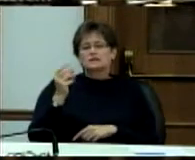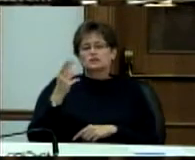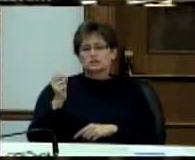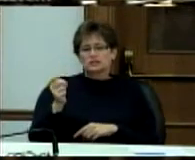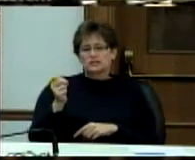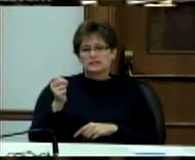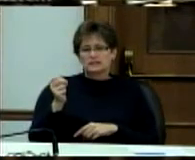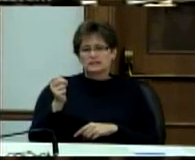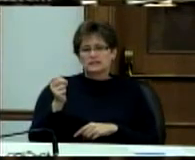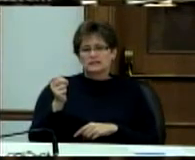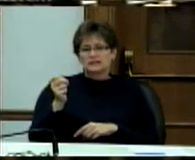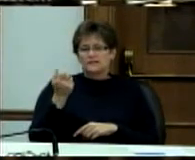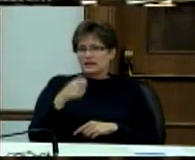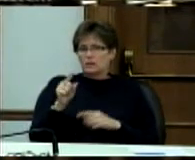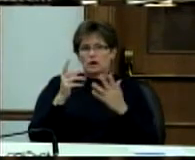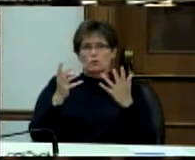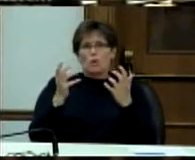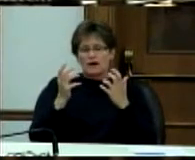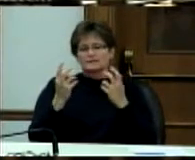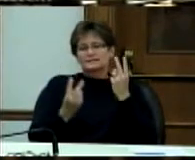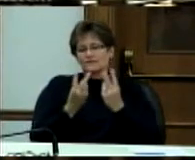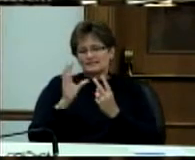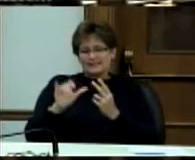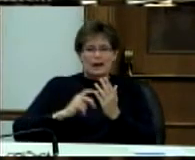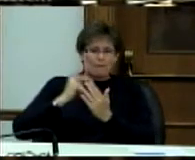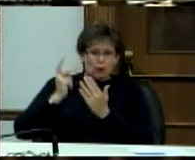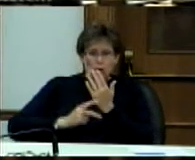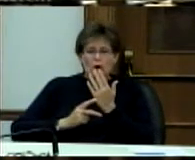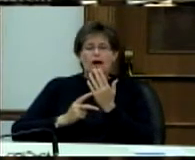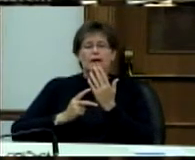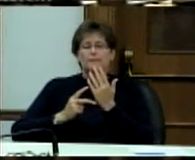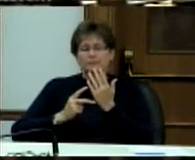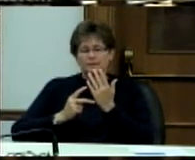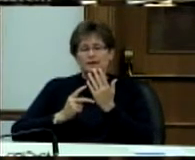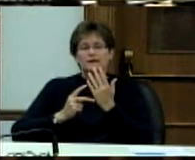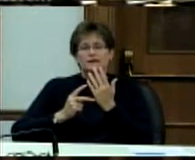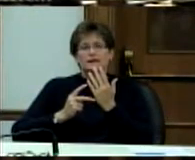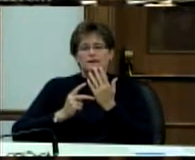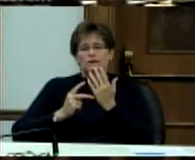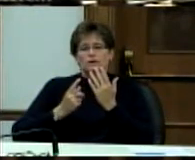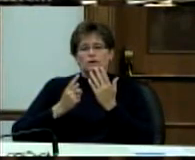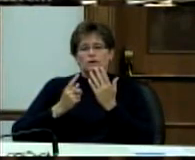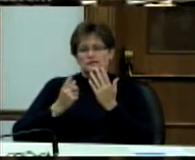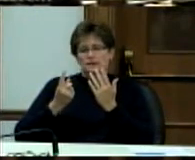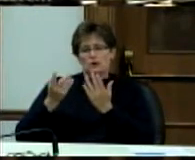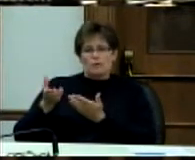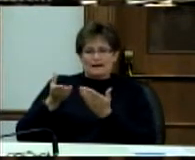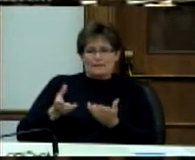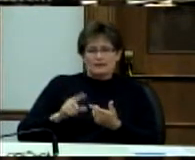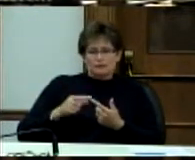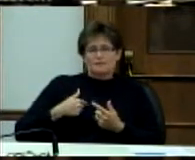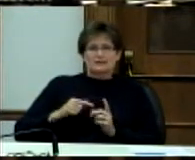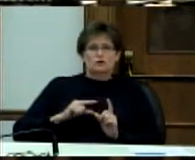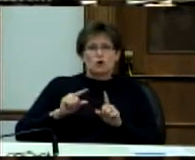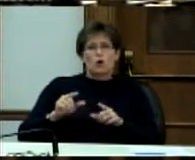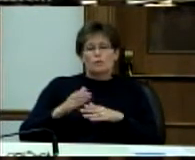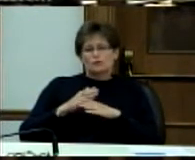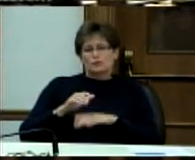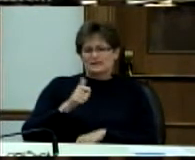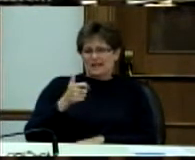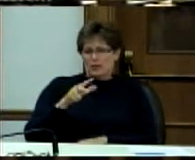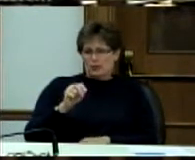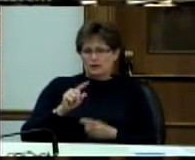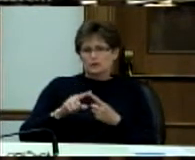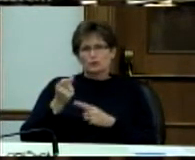and should anyone desire to visit that program, it's been recommended to me to come